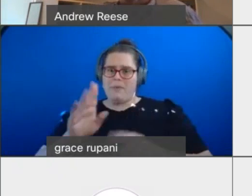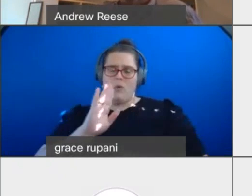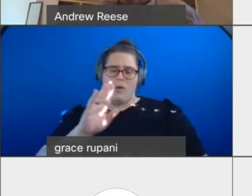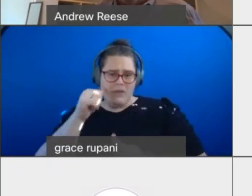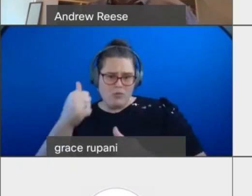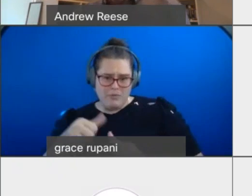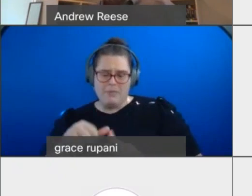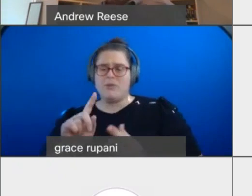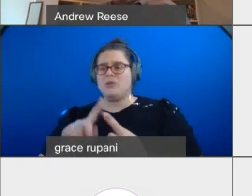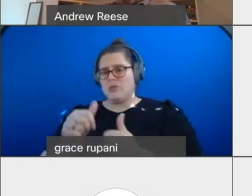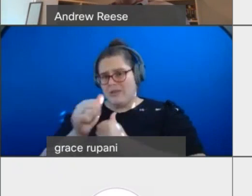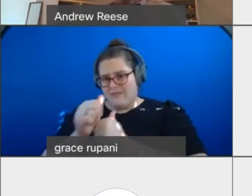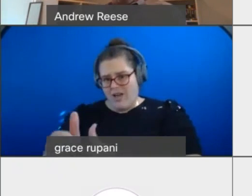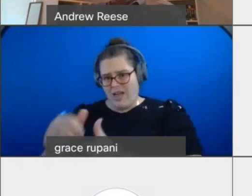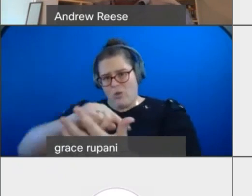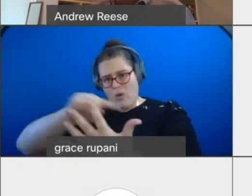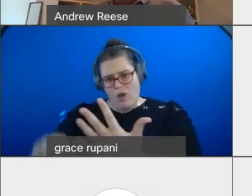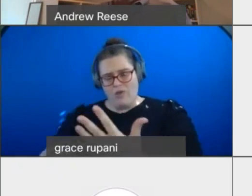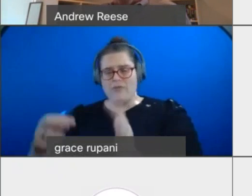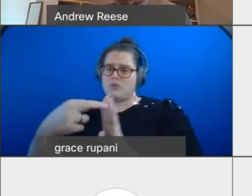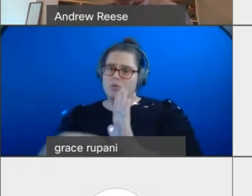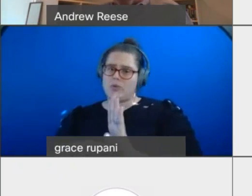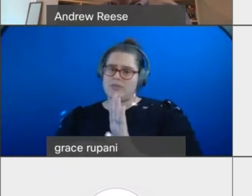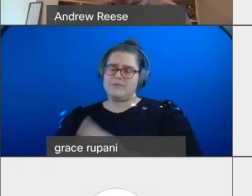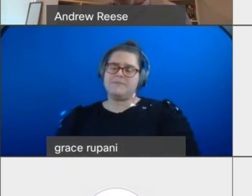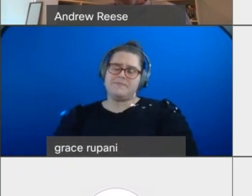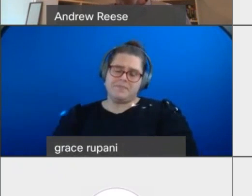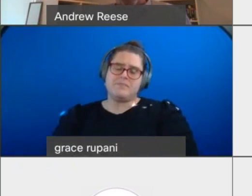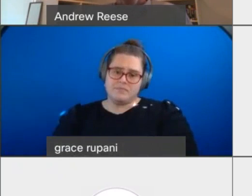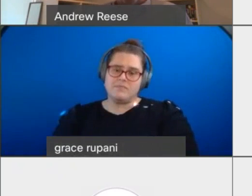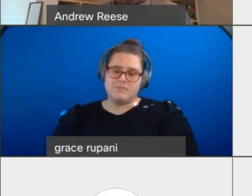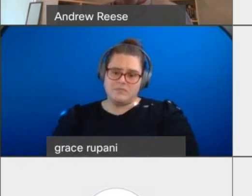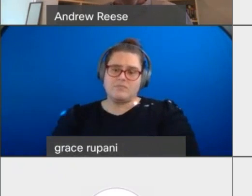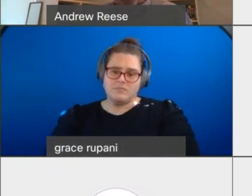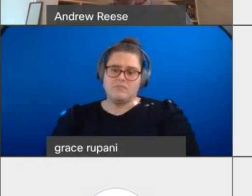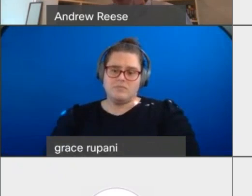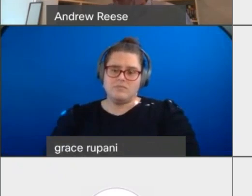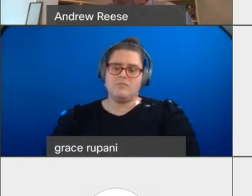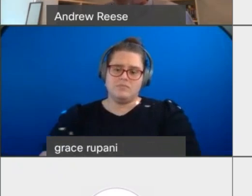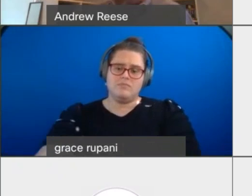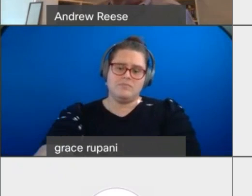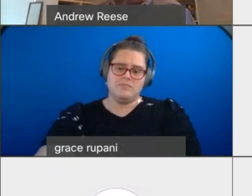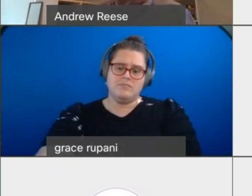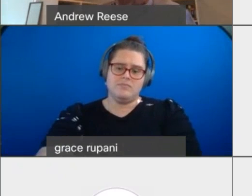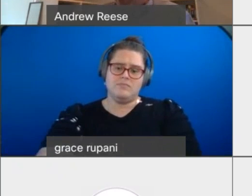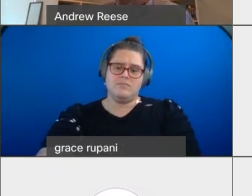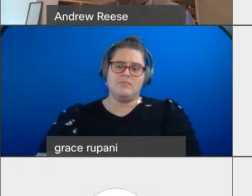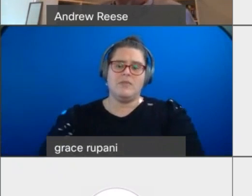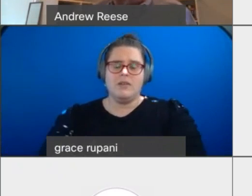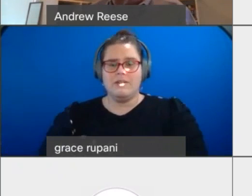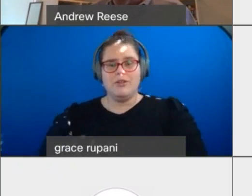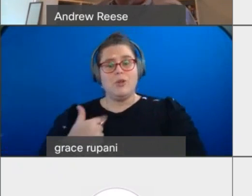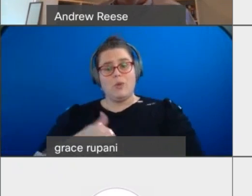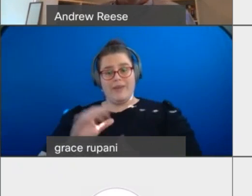those. We were talking immediately before this started about how, when you are able to have turkey, that you're then knocked